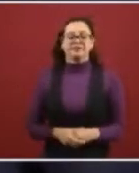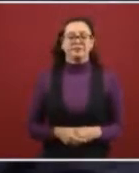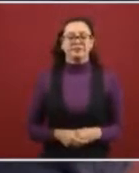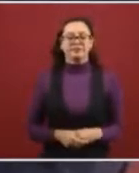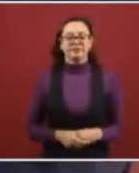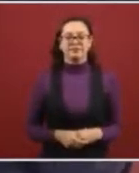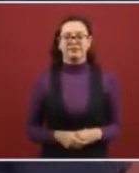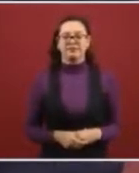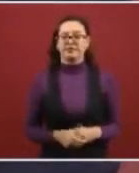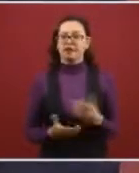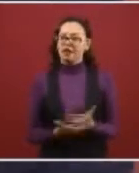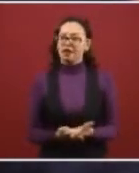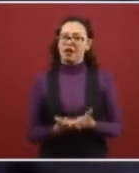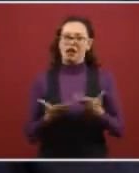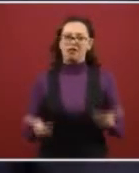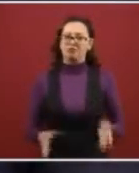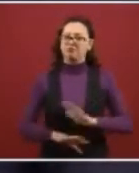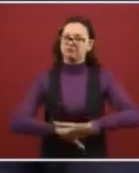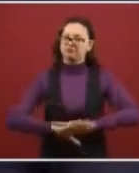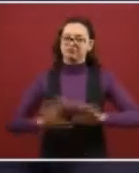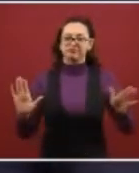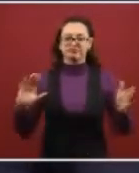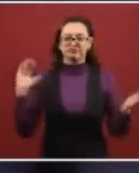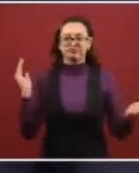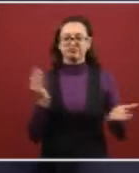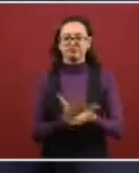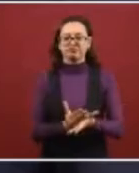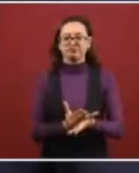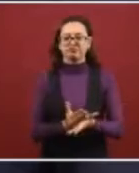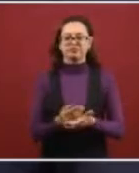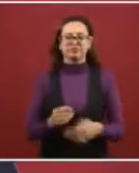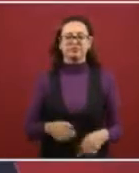votes. Entonces eso se termina. So that has ended.